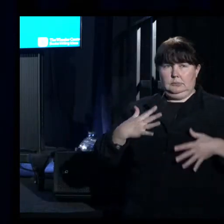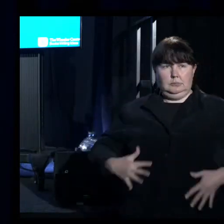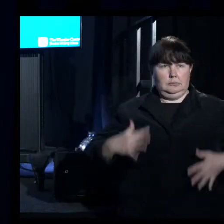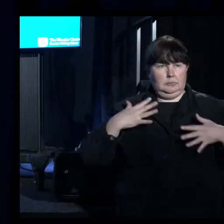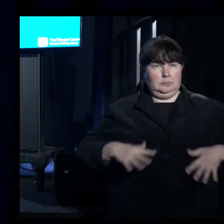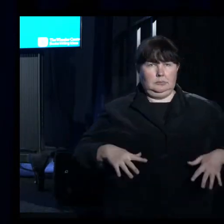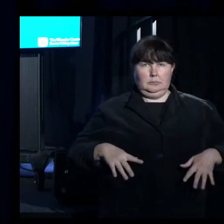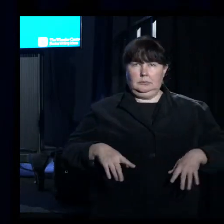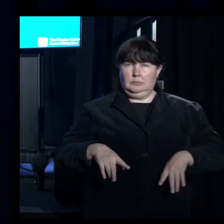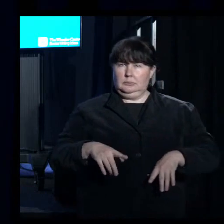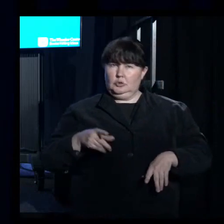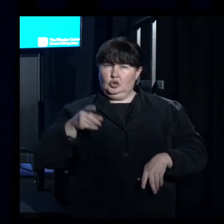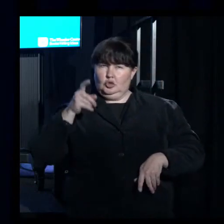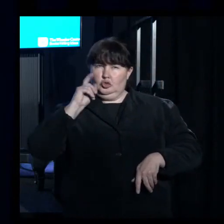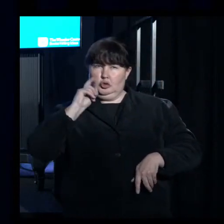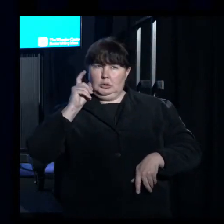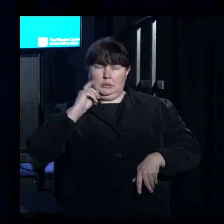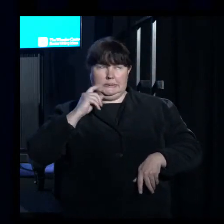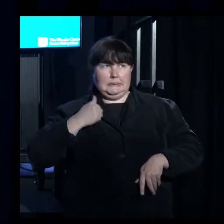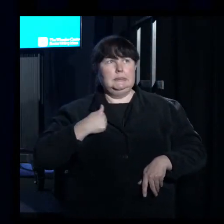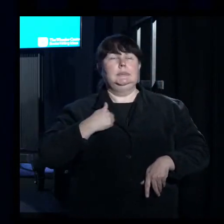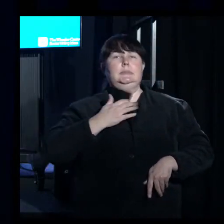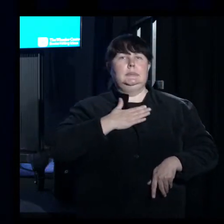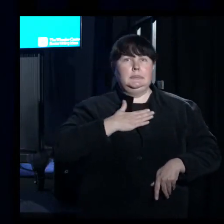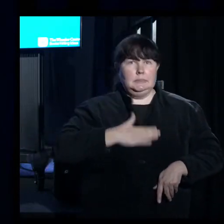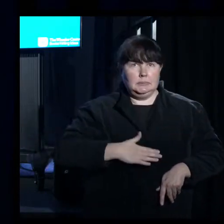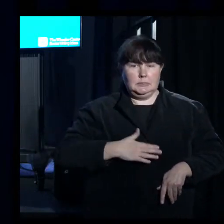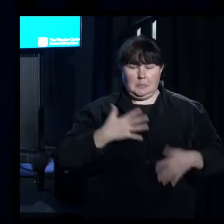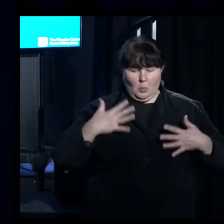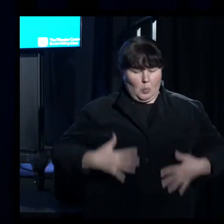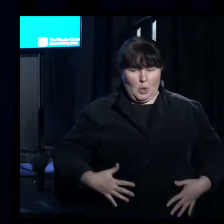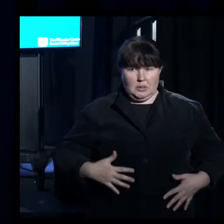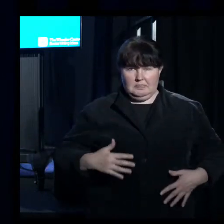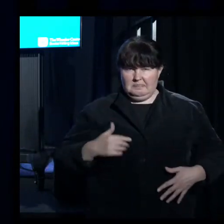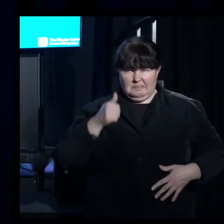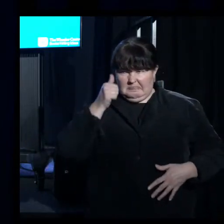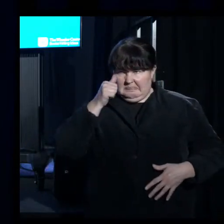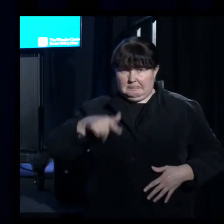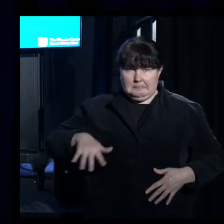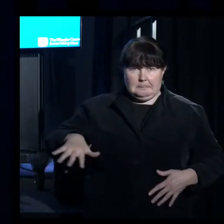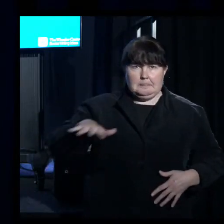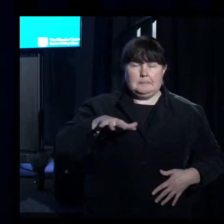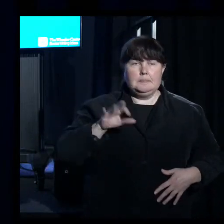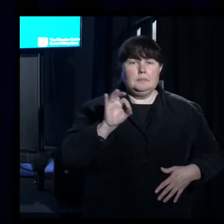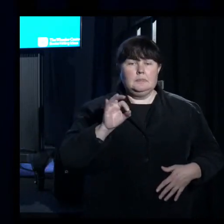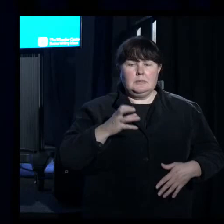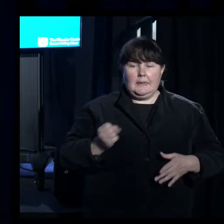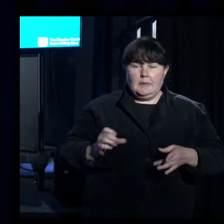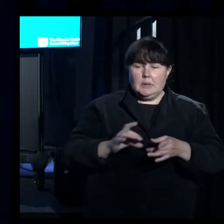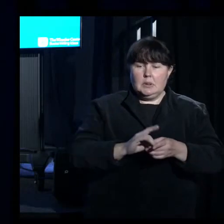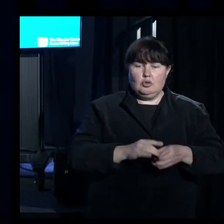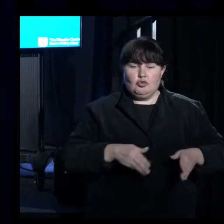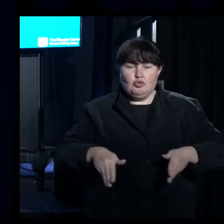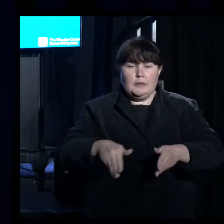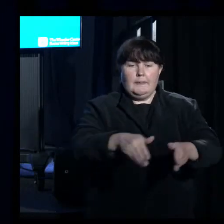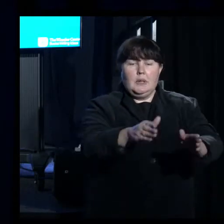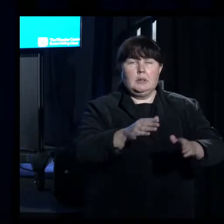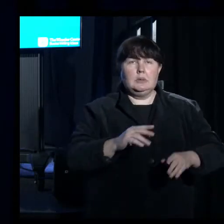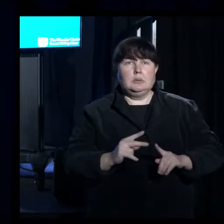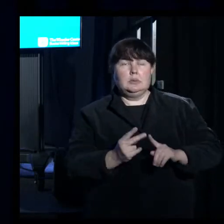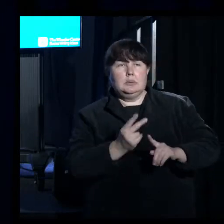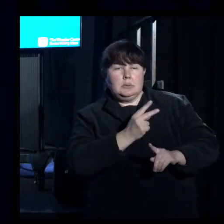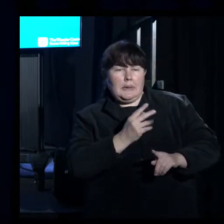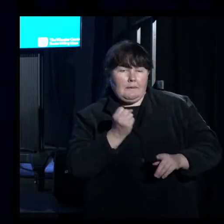from. Most things are adjacent to rivers, the reflection of root and branch,